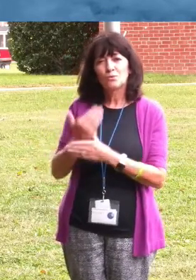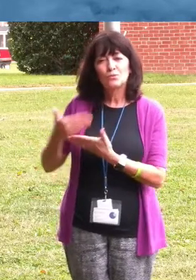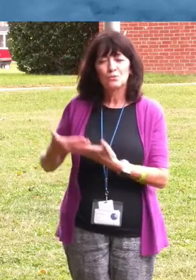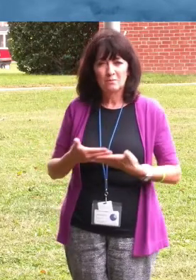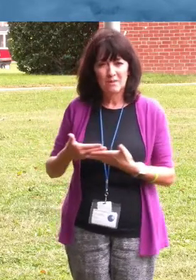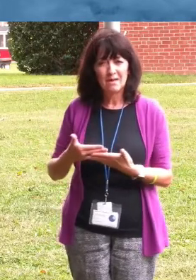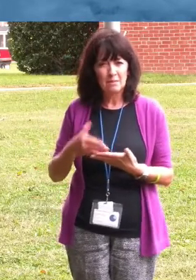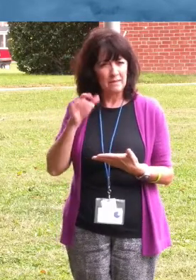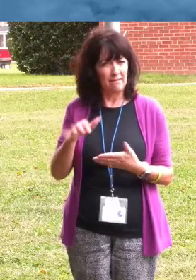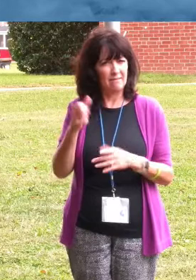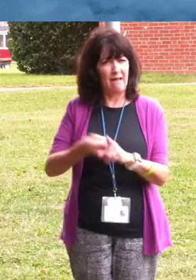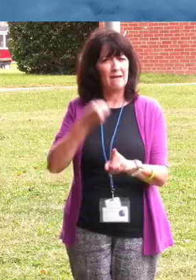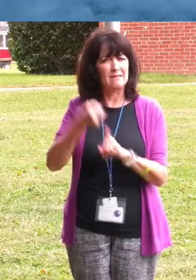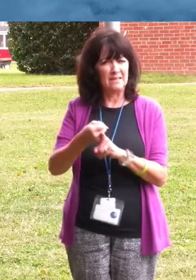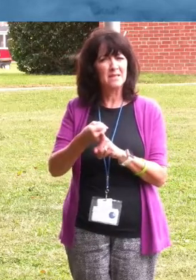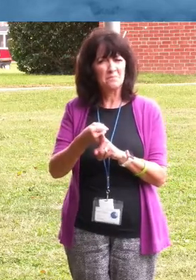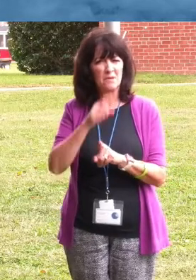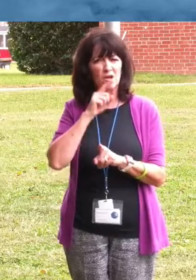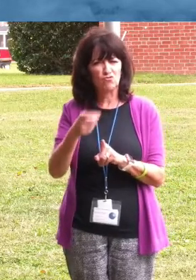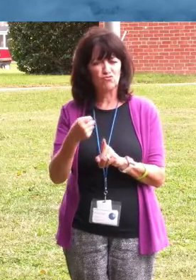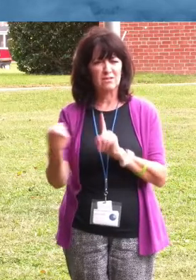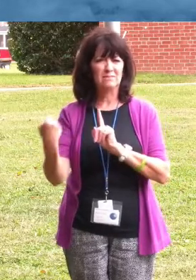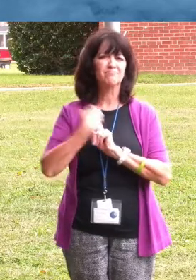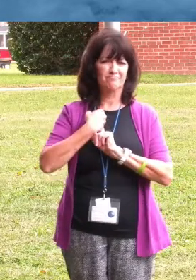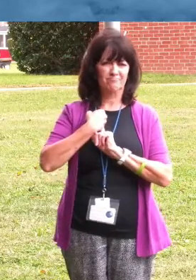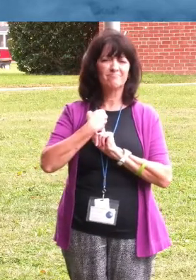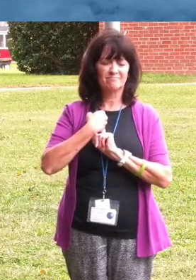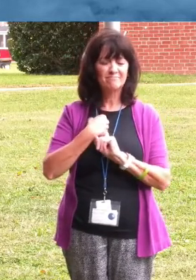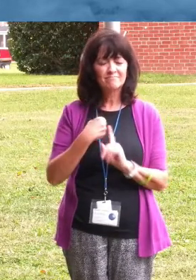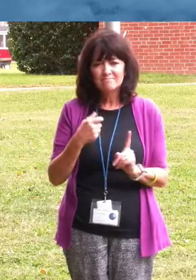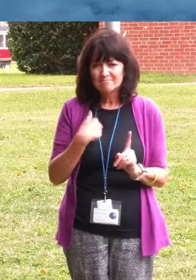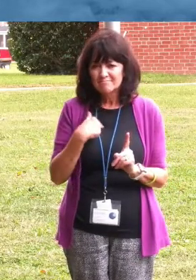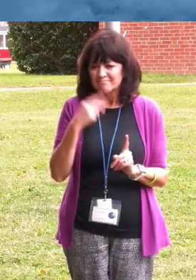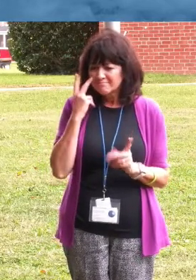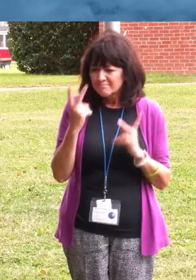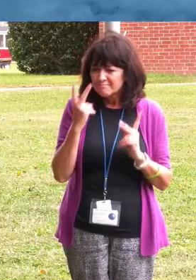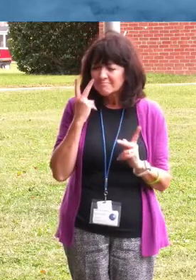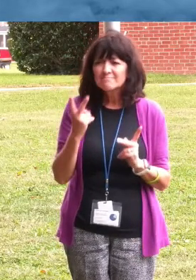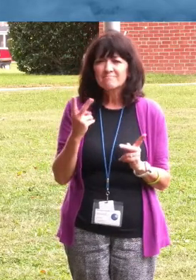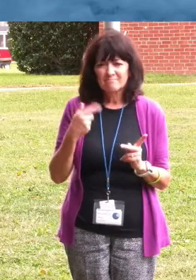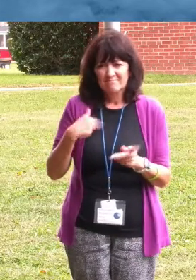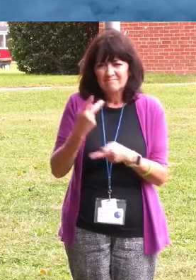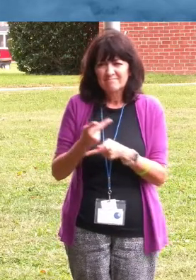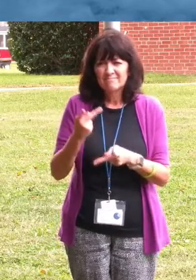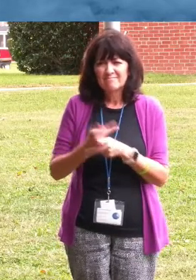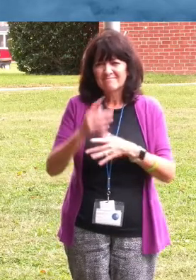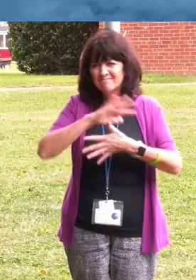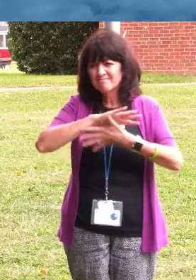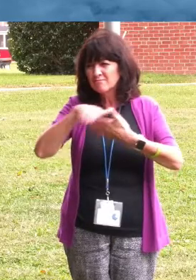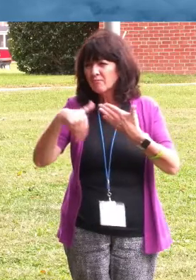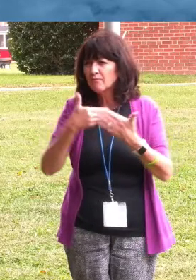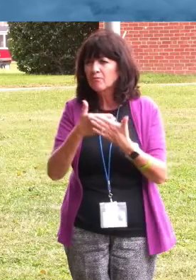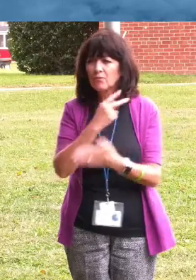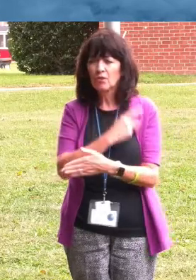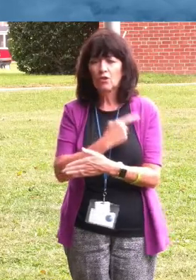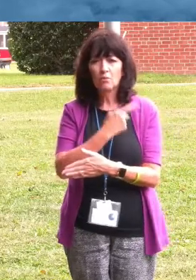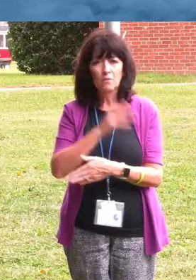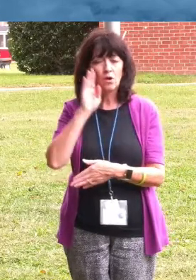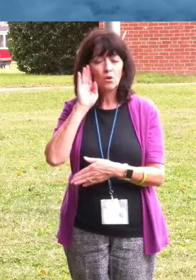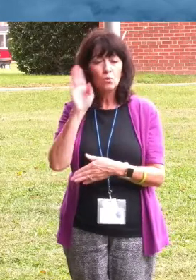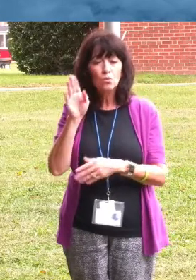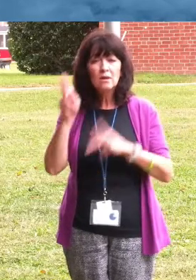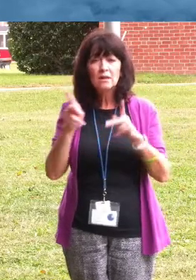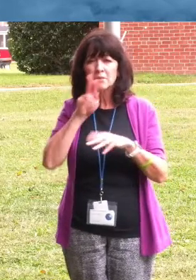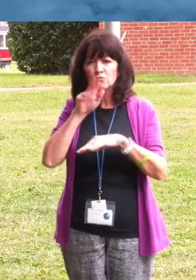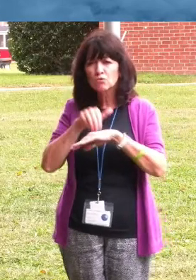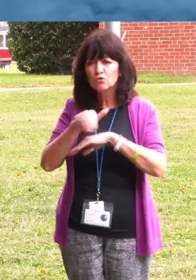thank you and all of those taking care of our long-term care patients across this state today. They will be referred here